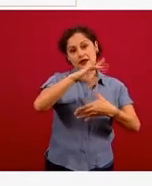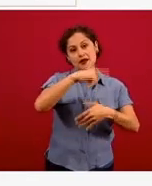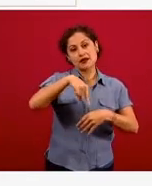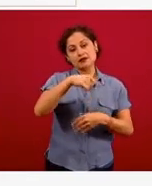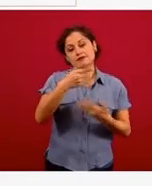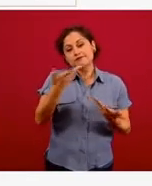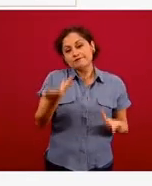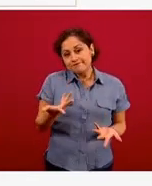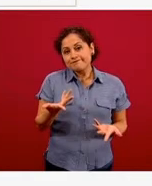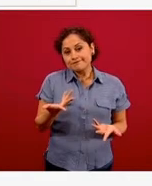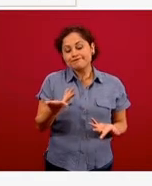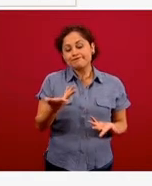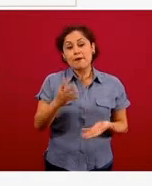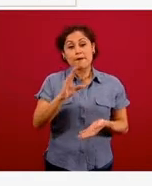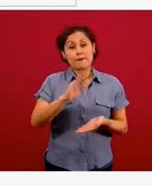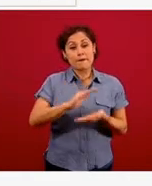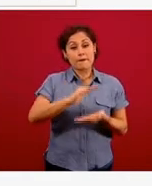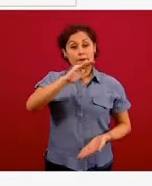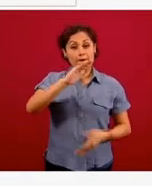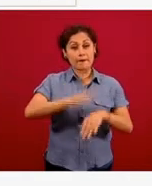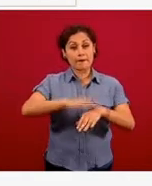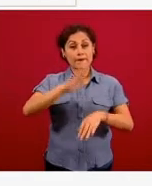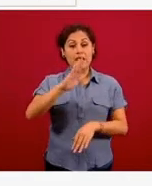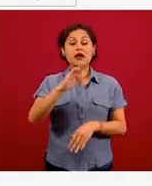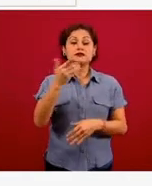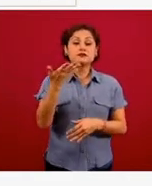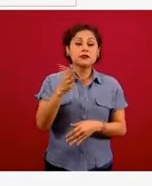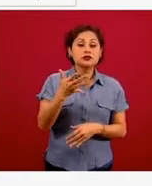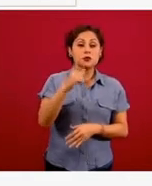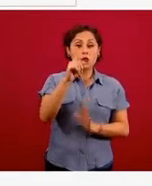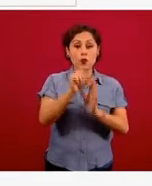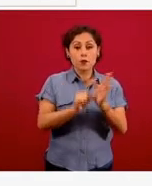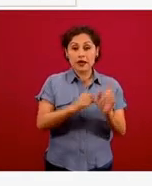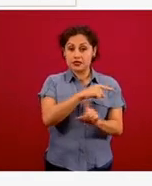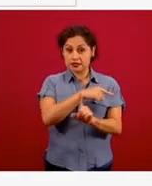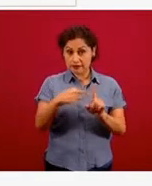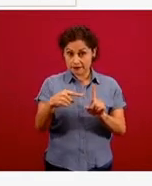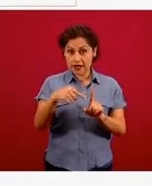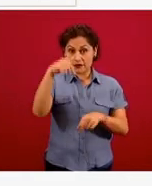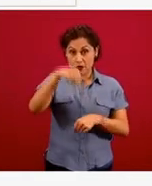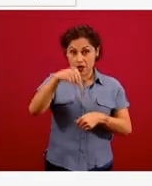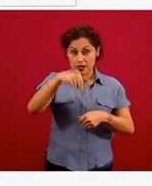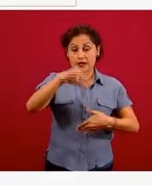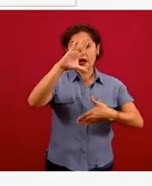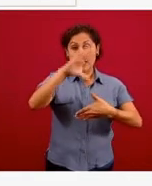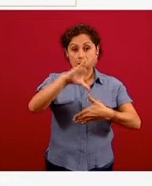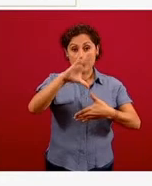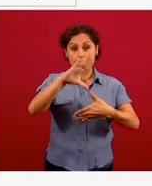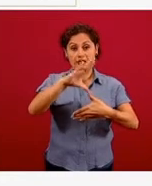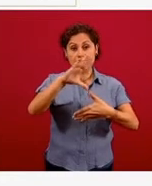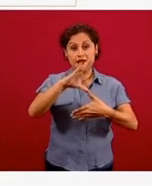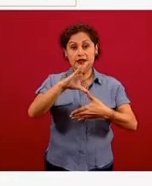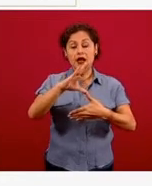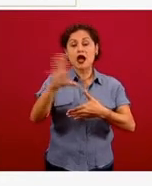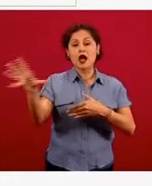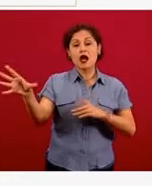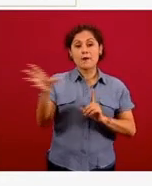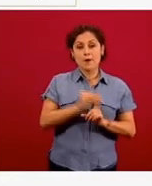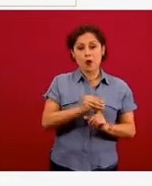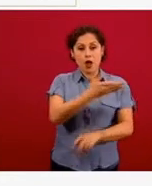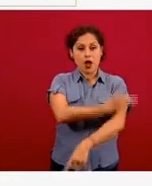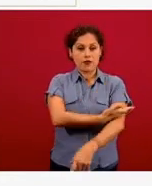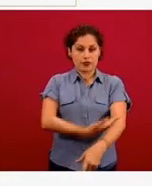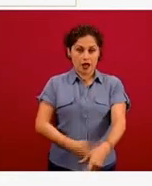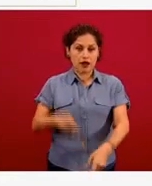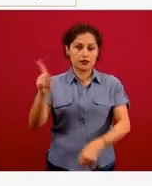Europe, not estamos necessarily gruesamente good entre news un for mes us, y mes y medio because we en el have a continente delay americano, más tarde en la of epidemia a respecto a month, Europa.